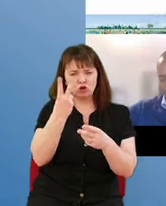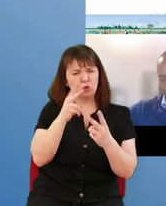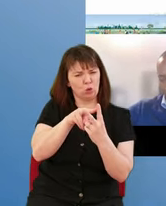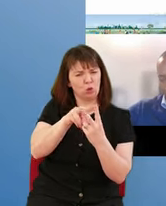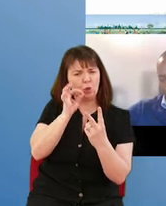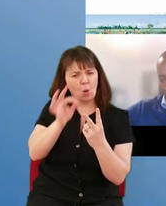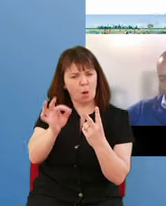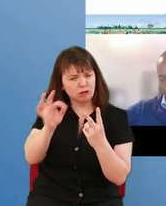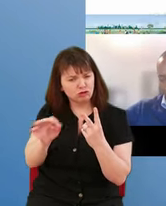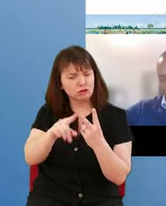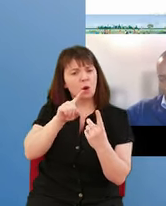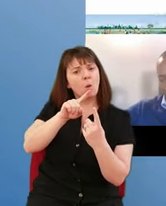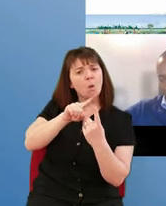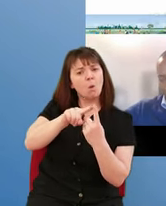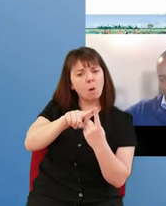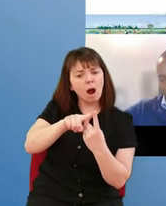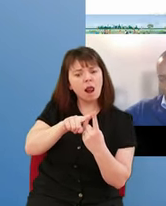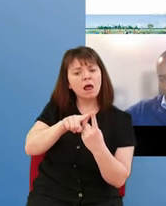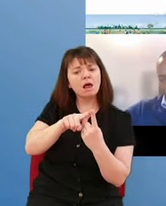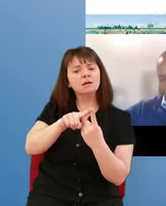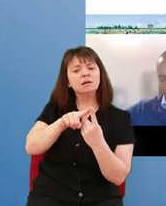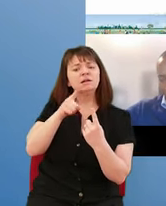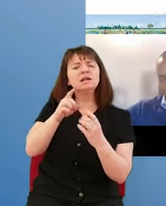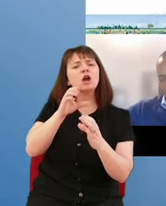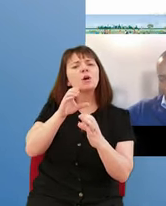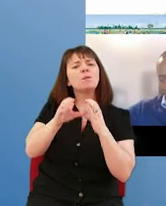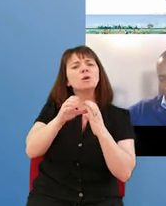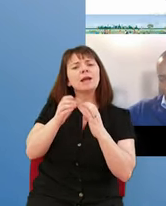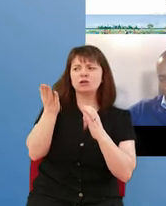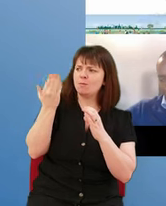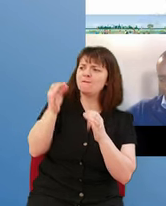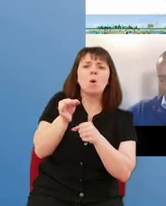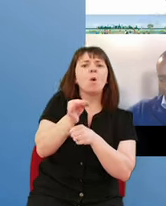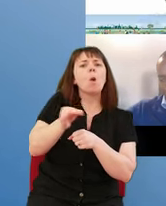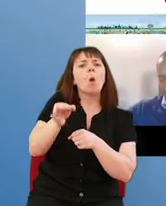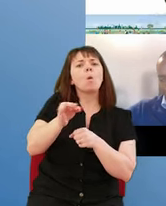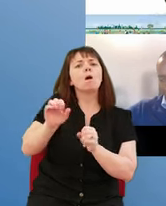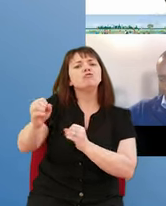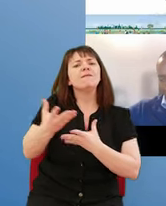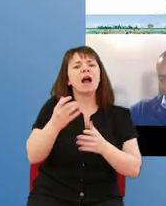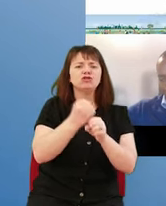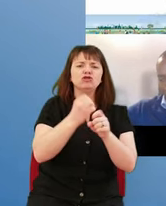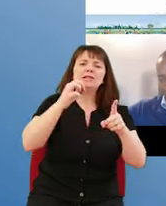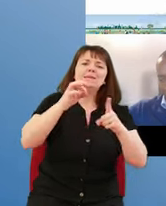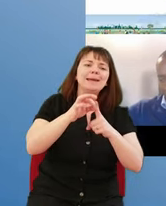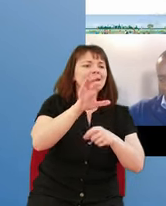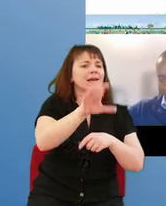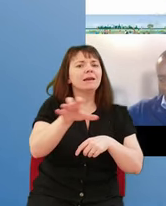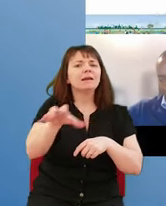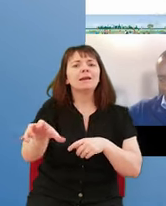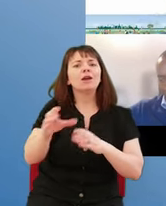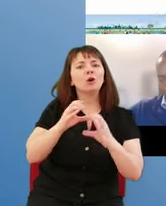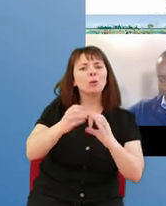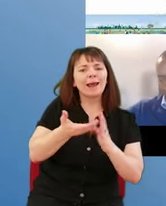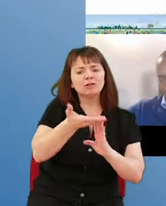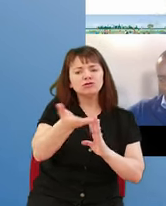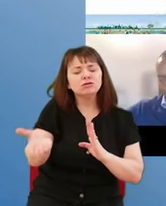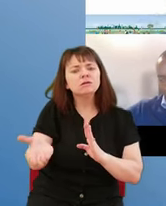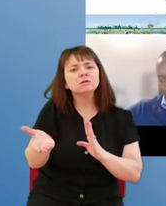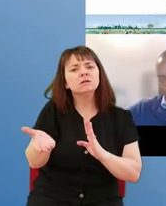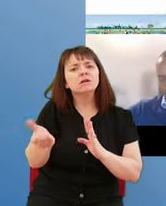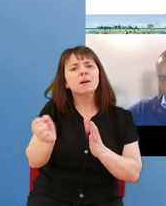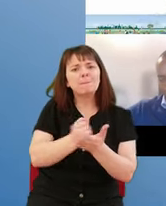provider organisations just to confirm the basis of the work that was being done and the services that were being decommissioned. And also in the paper, it refers to